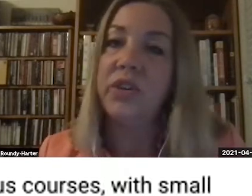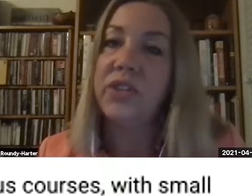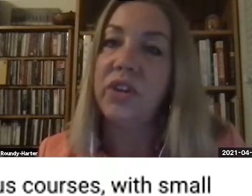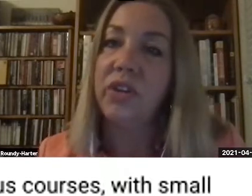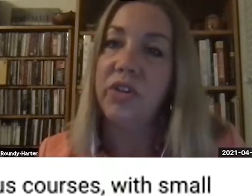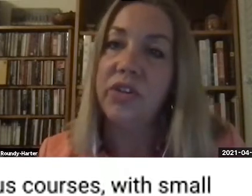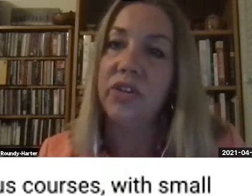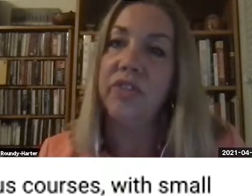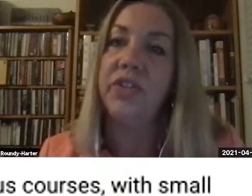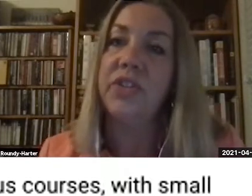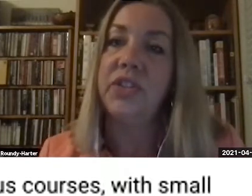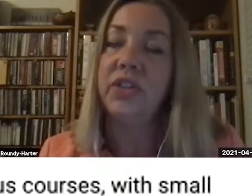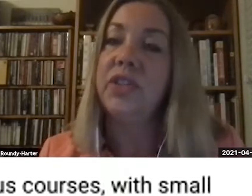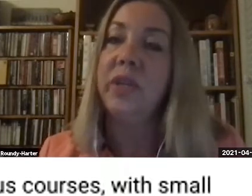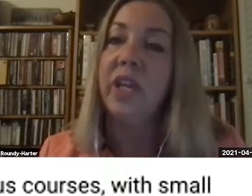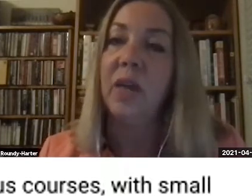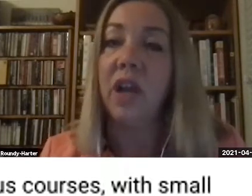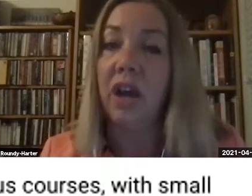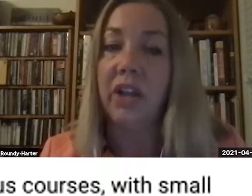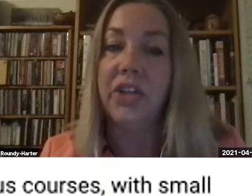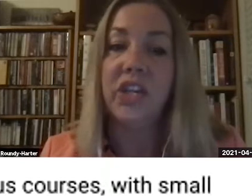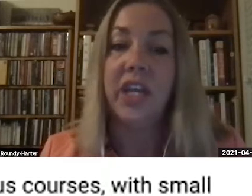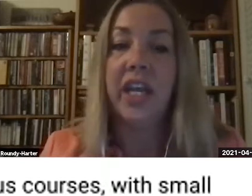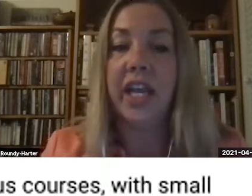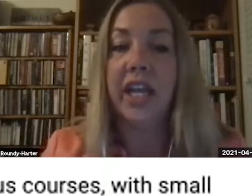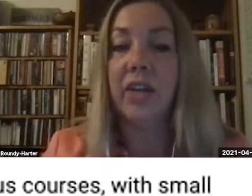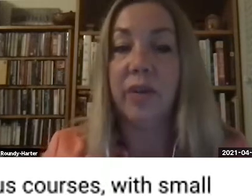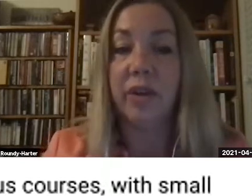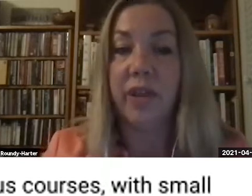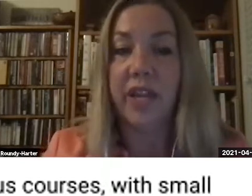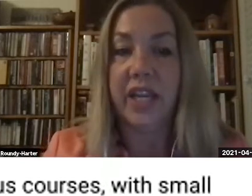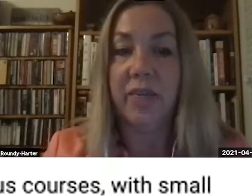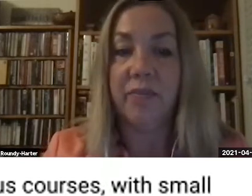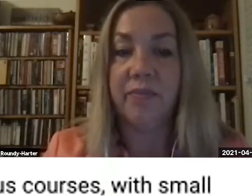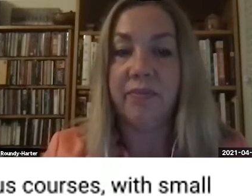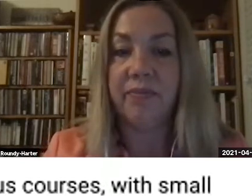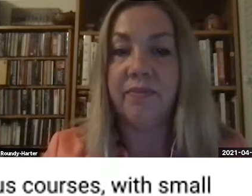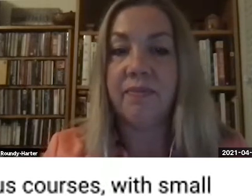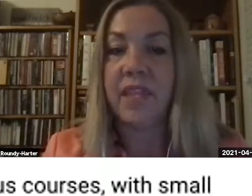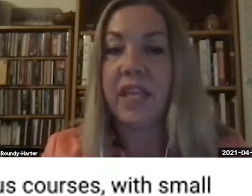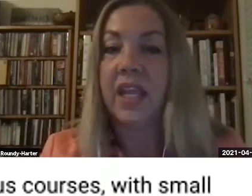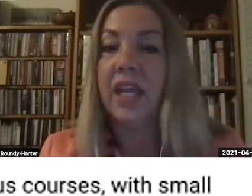these courses are crucial for a student to become college and career ready.